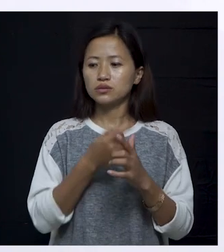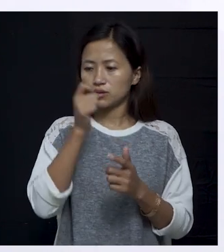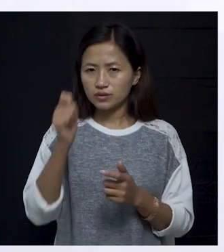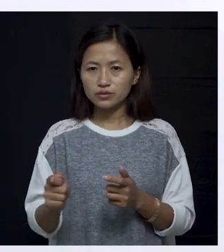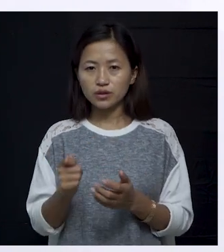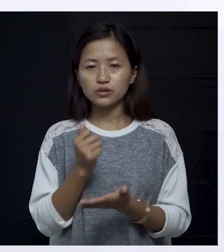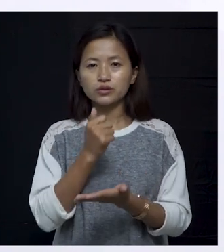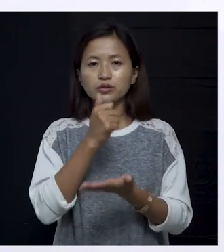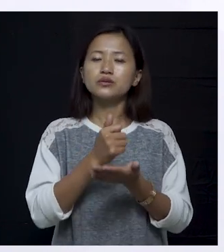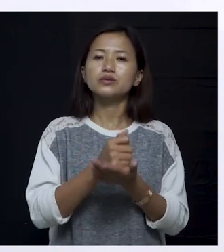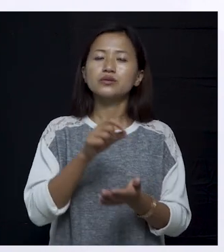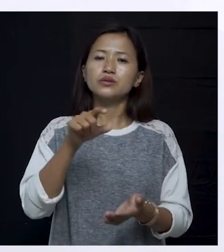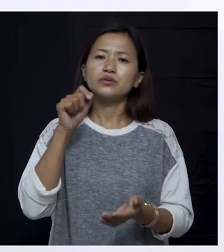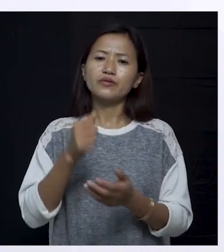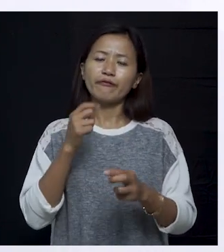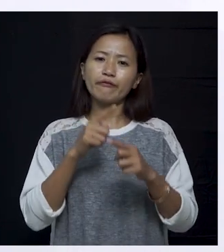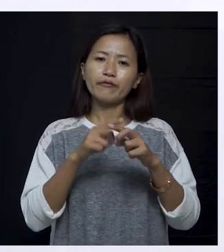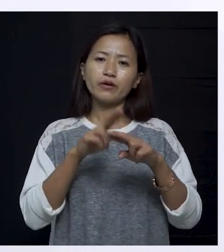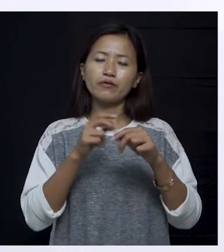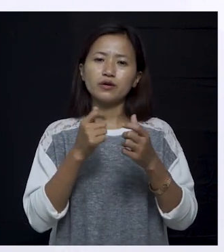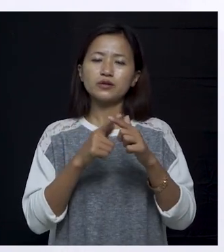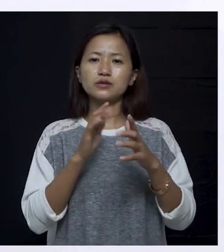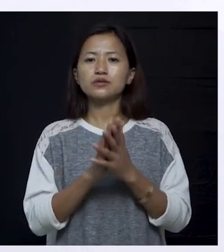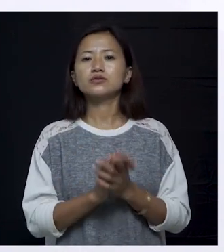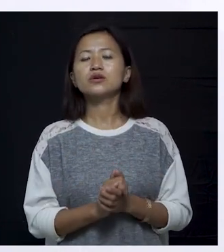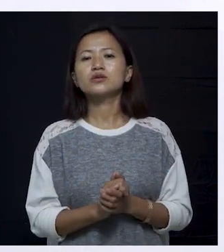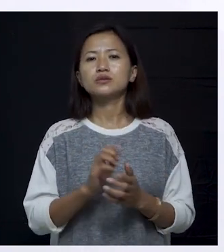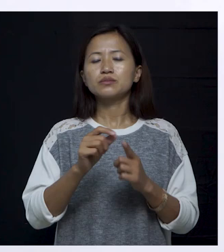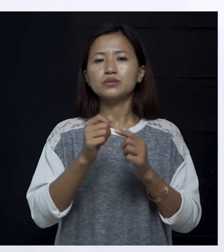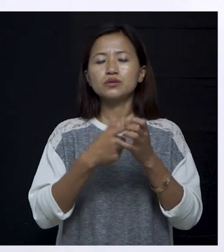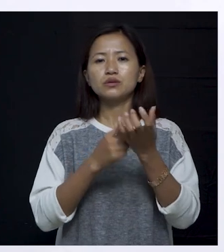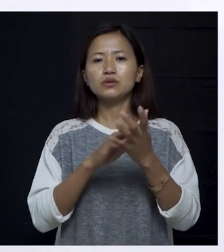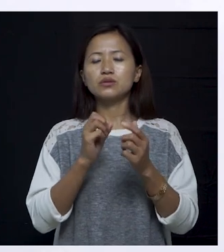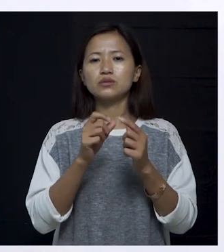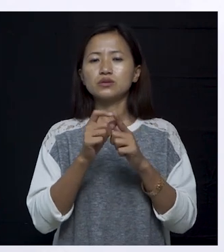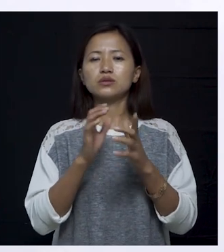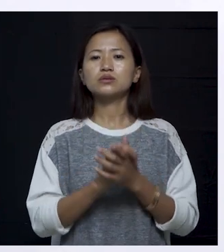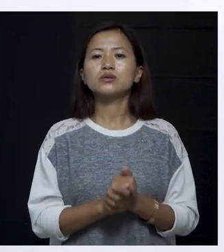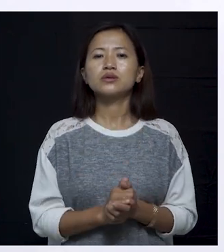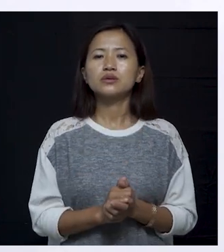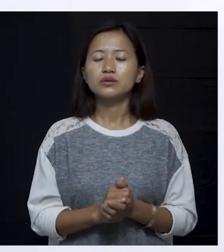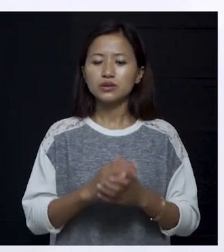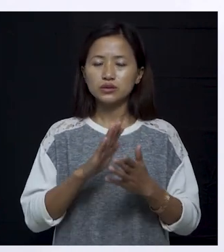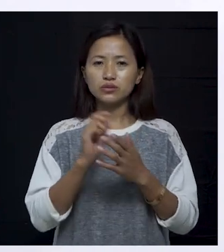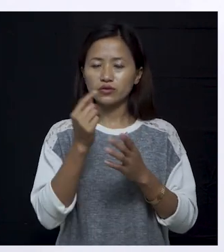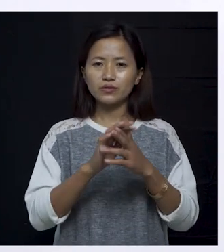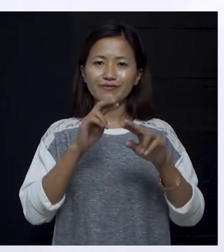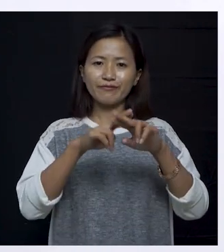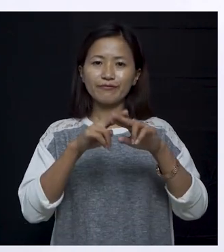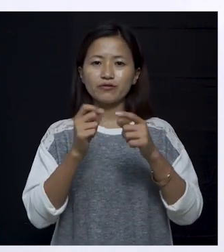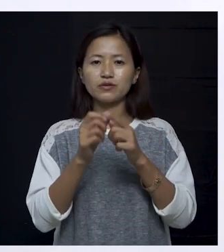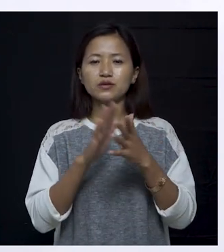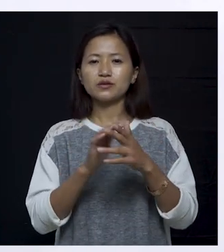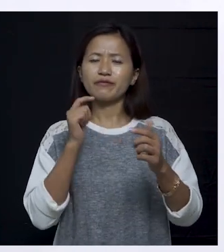the judges are appointed for a fixed period. They won't be a judge for their whole life, but it is for a fixed period, okay? Then